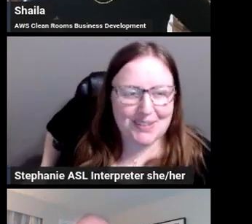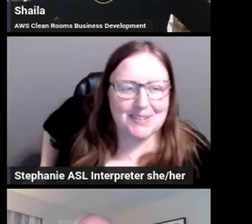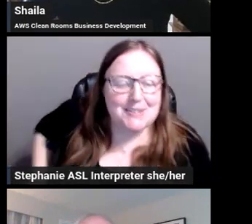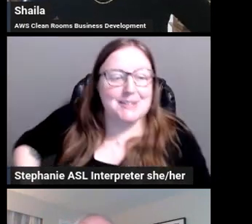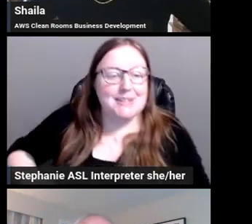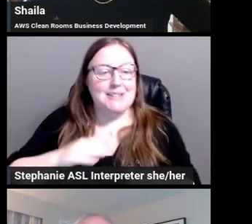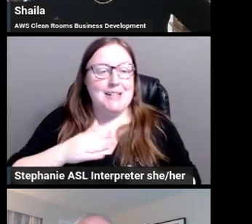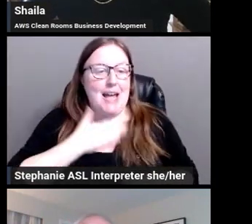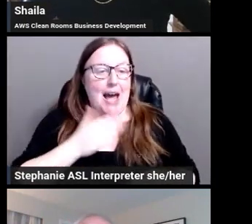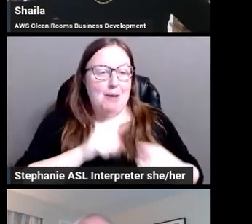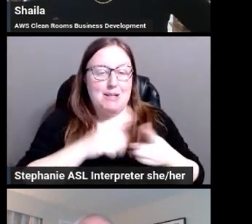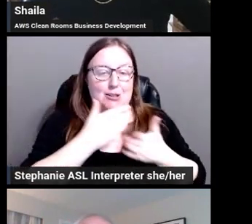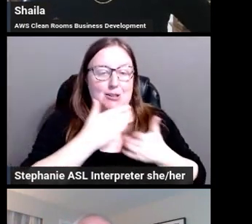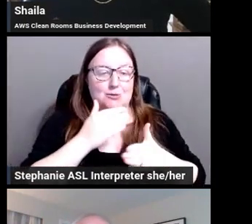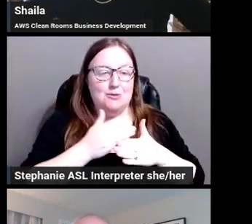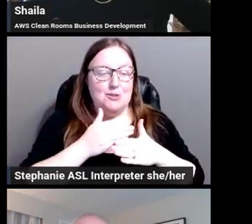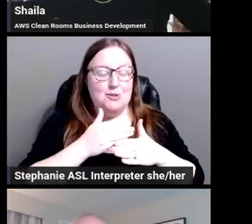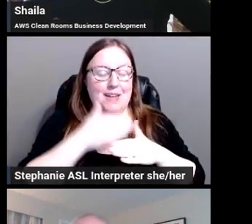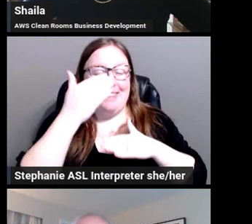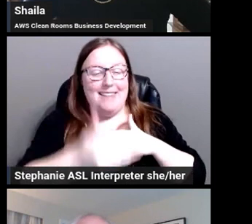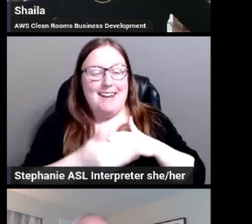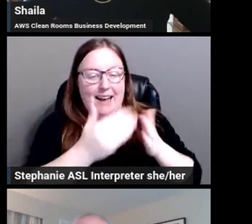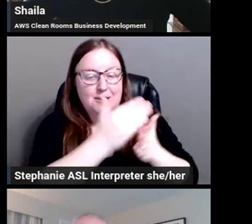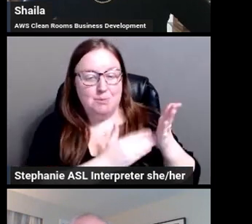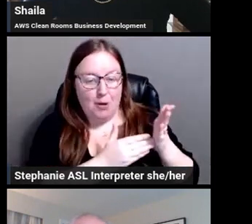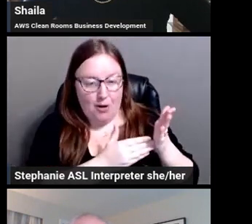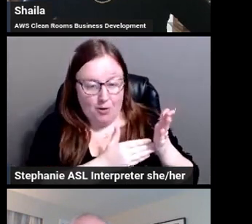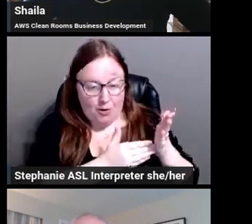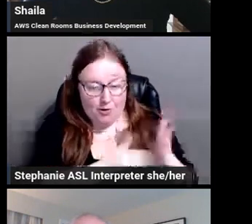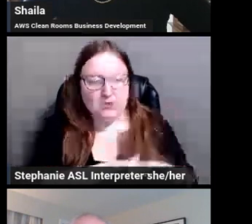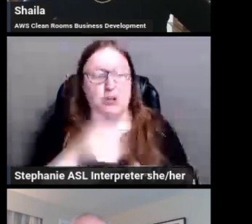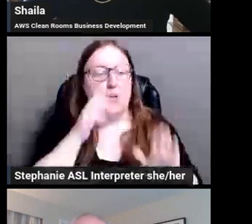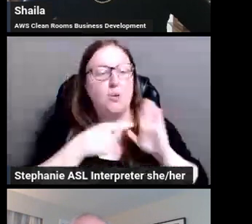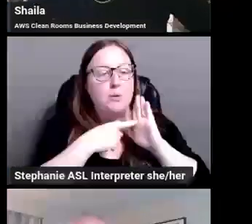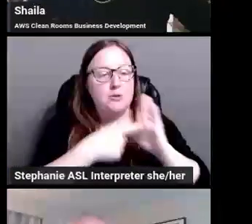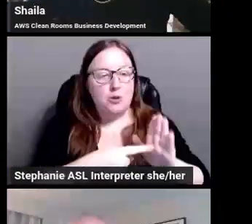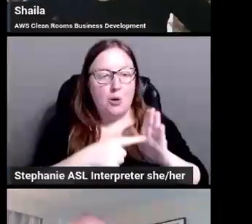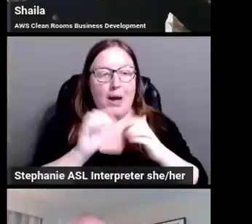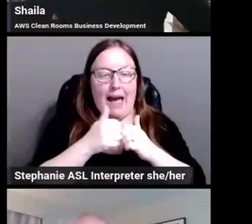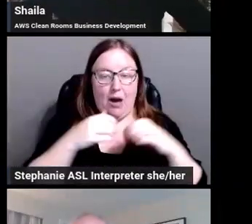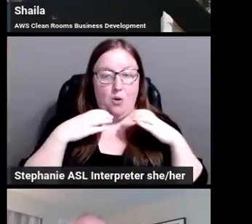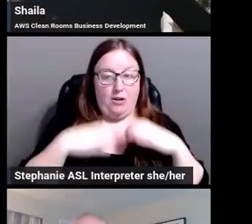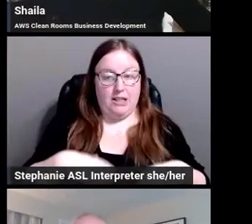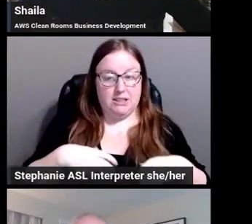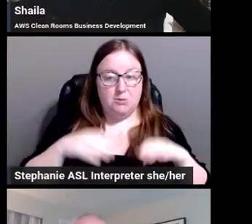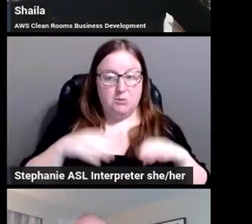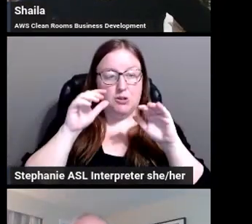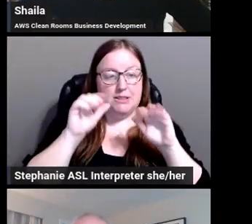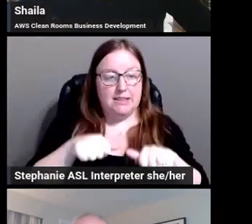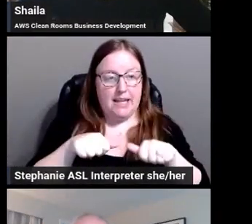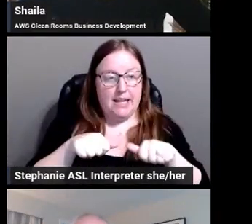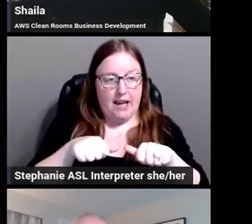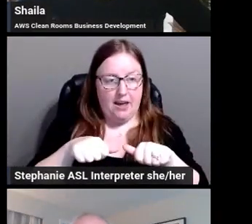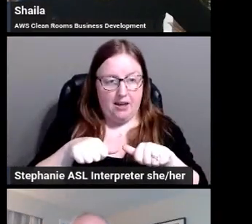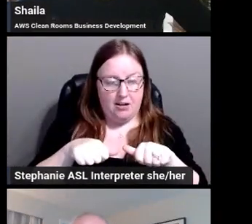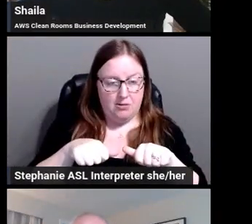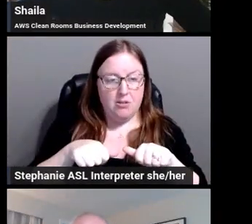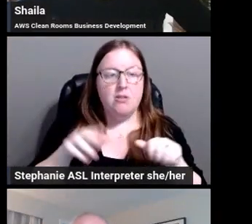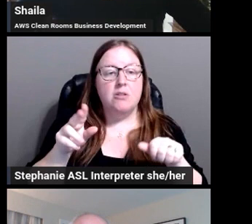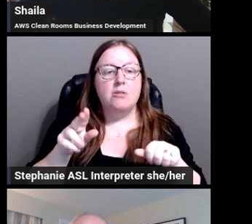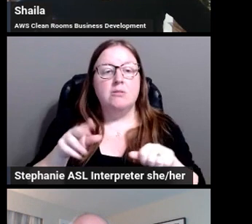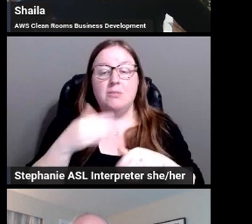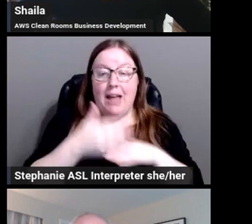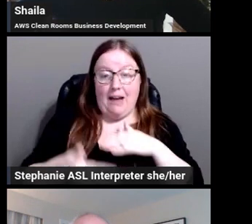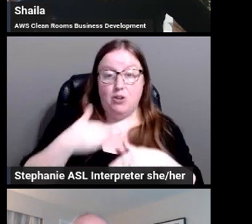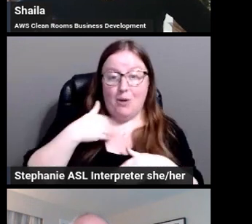Happy to get into the next stage where we are actually going to show you how customers can constrain. Uh, Once you